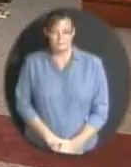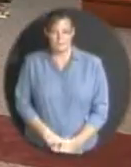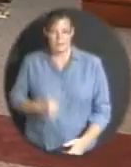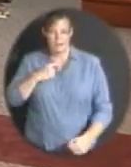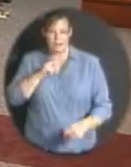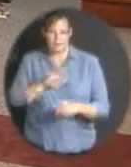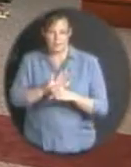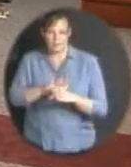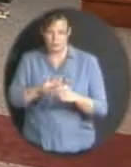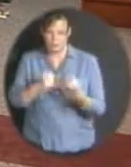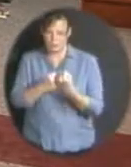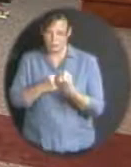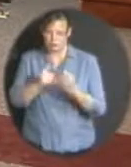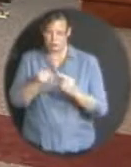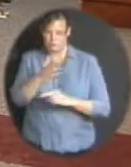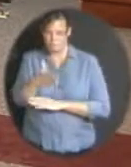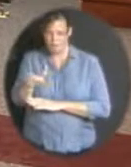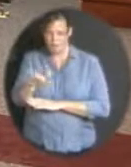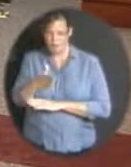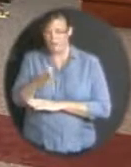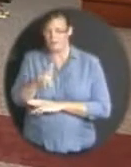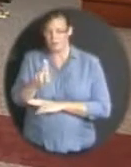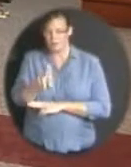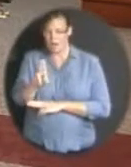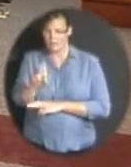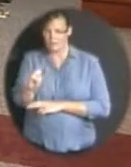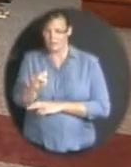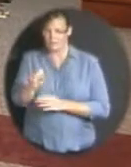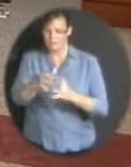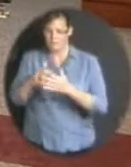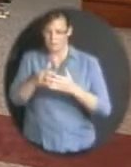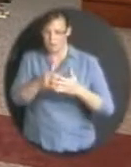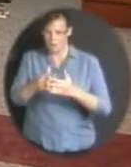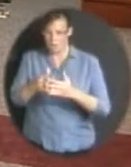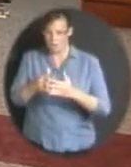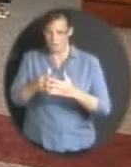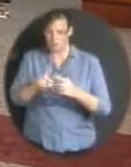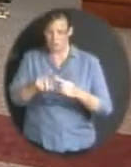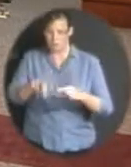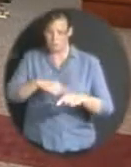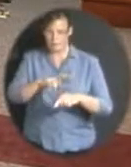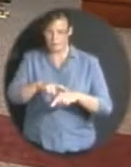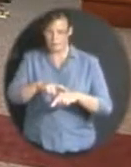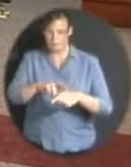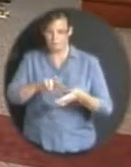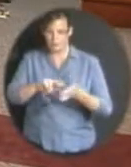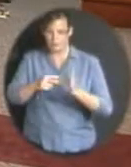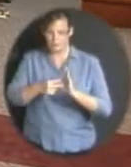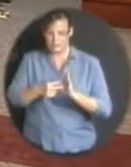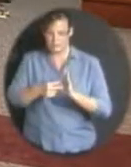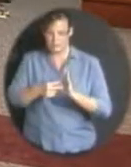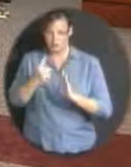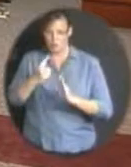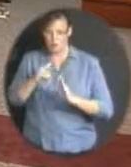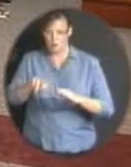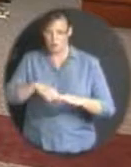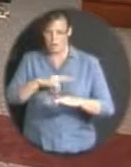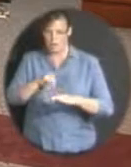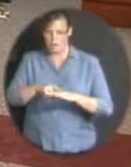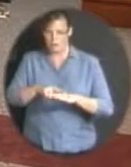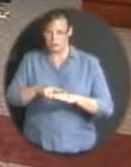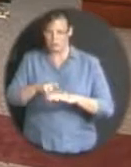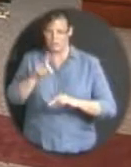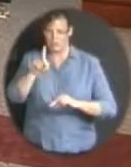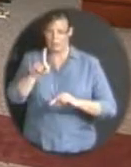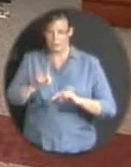I pledge Allegiance to the flag of the United States of America and to the republic for which it stands,